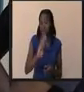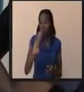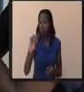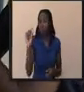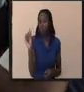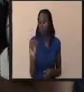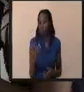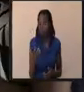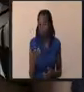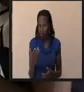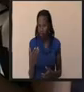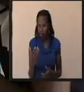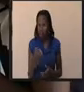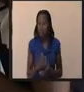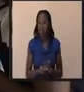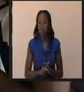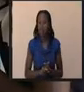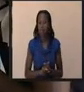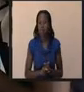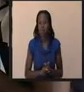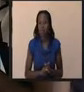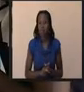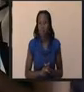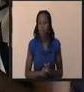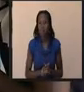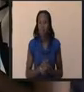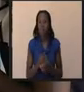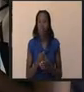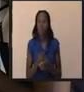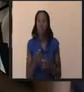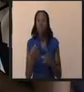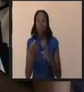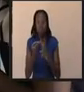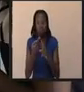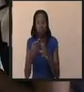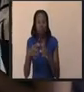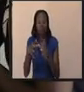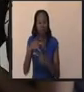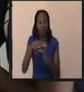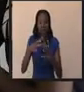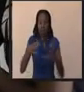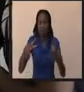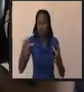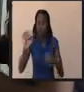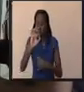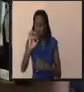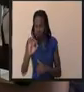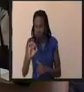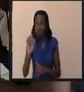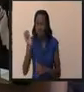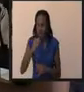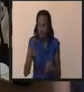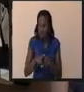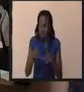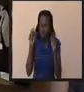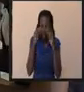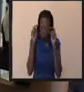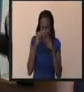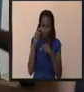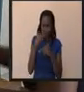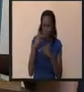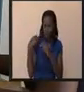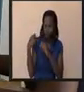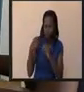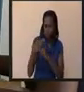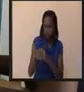that specific characteristics to their children from the extended family, right? Yes. Like an albino gene, for example,